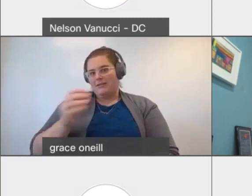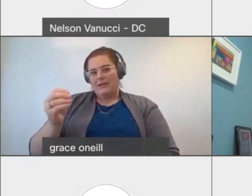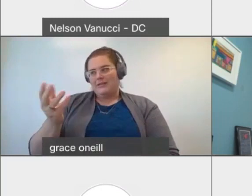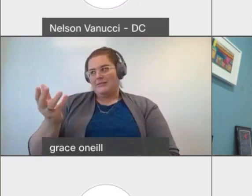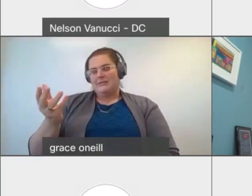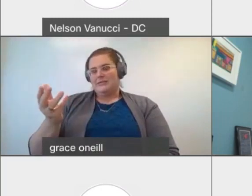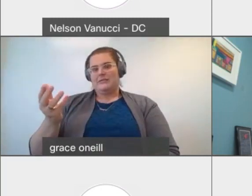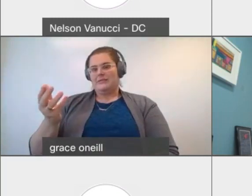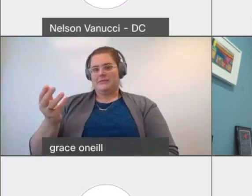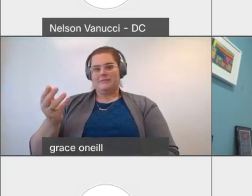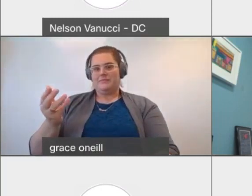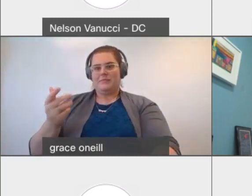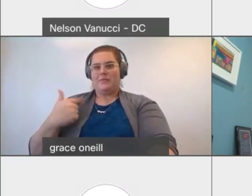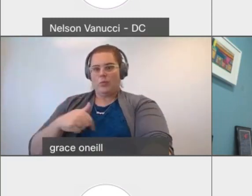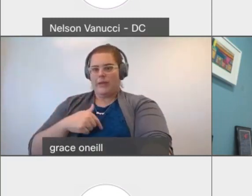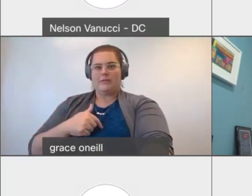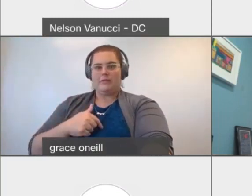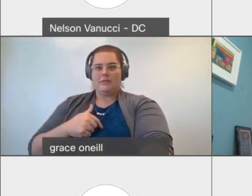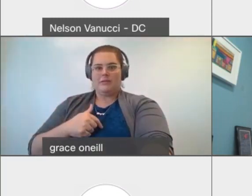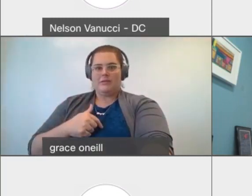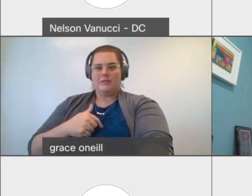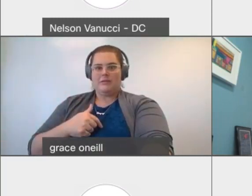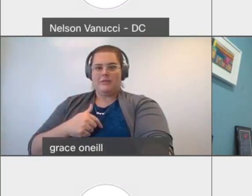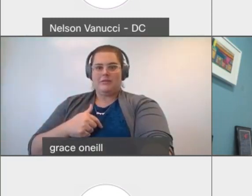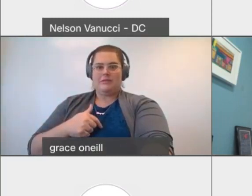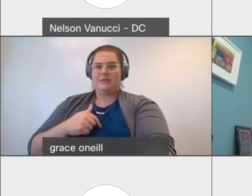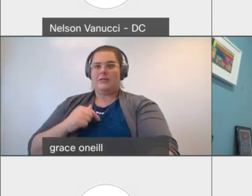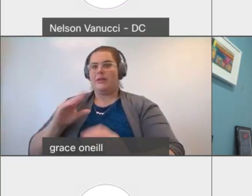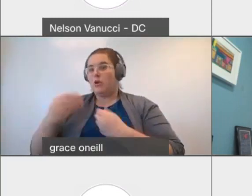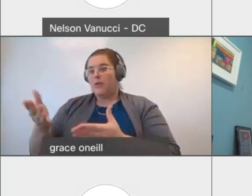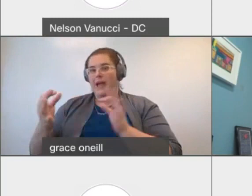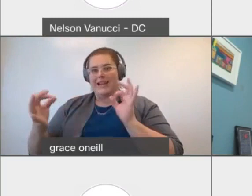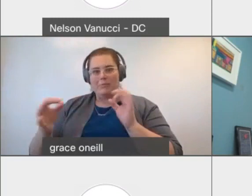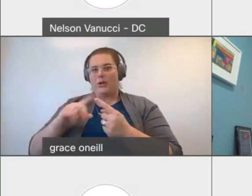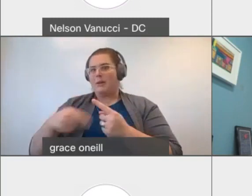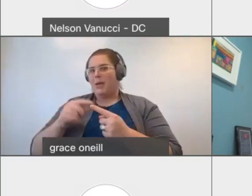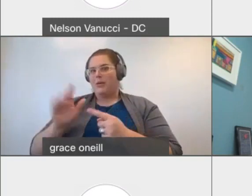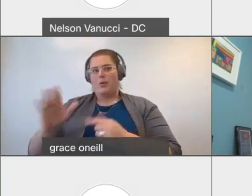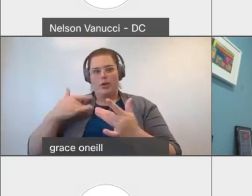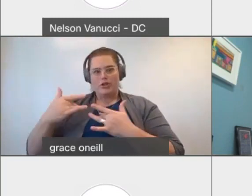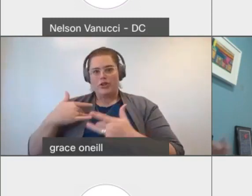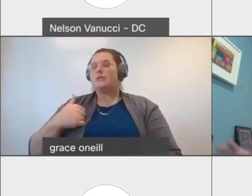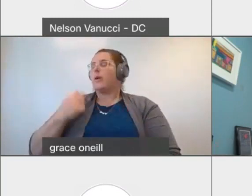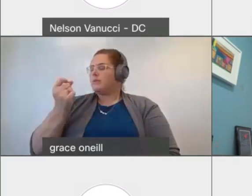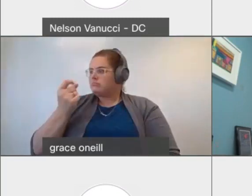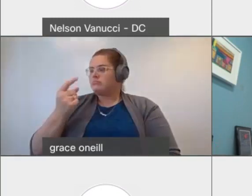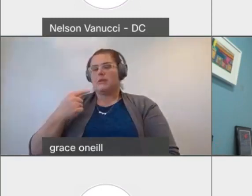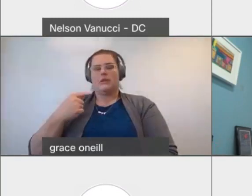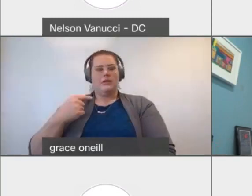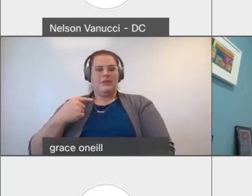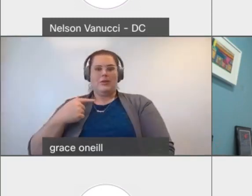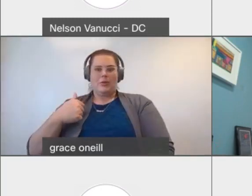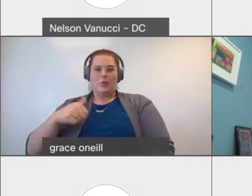know, we provide input about these concerns. You know, and I know that it's an issue that we've provided